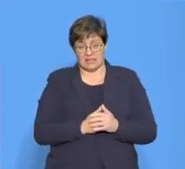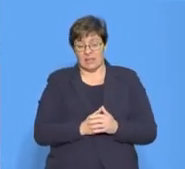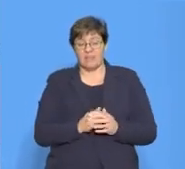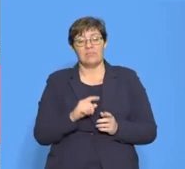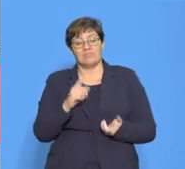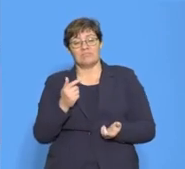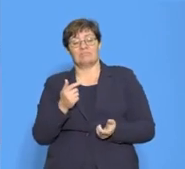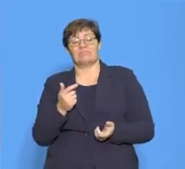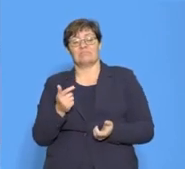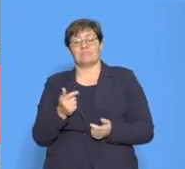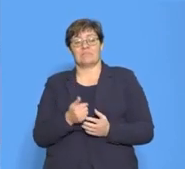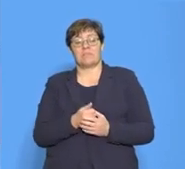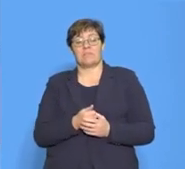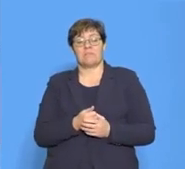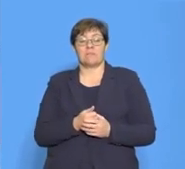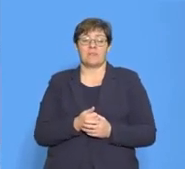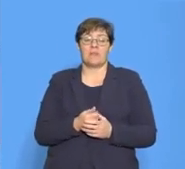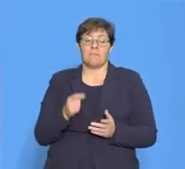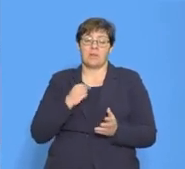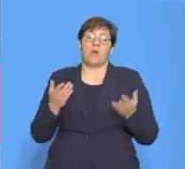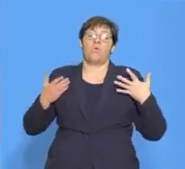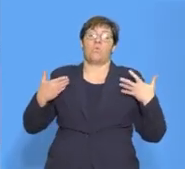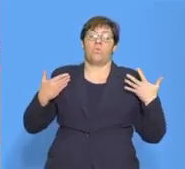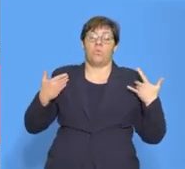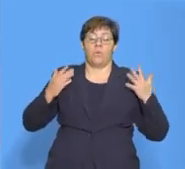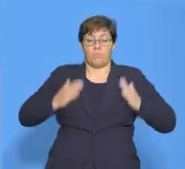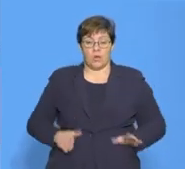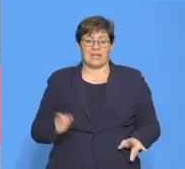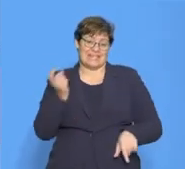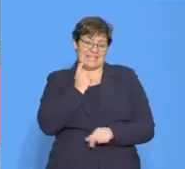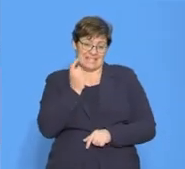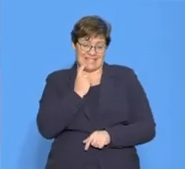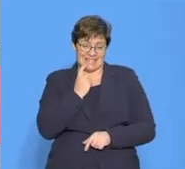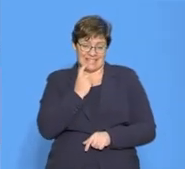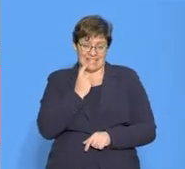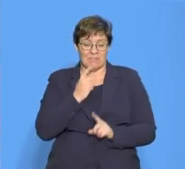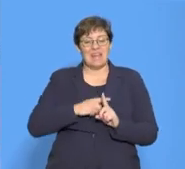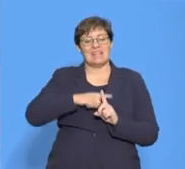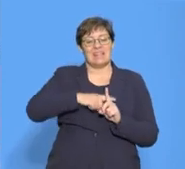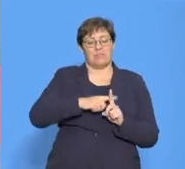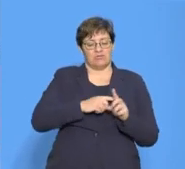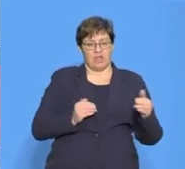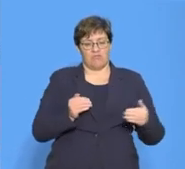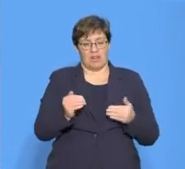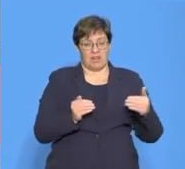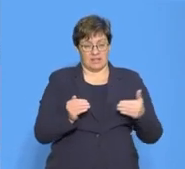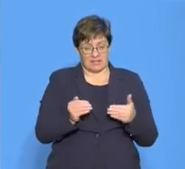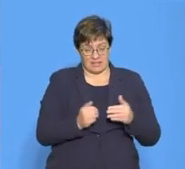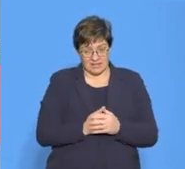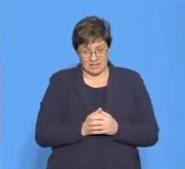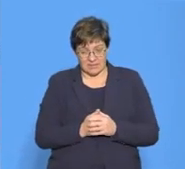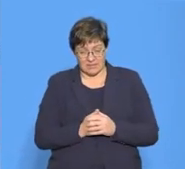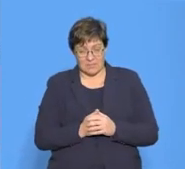the advantage of cooling down the body, so that it was kind of a temperature